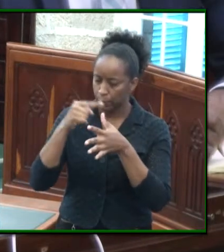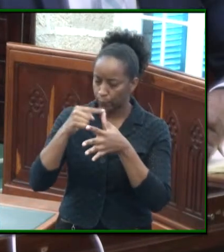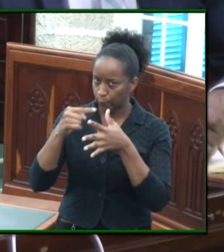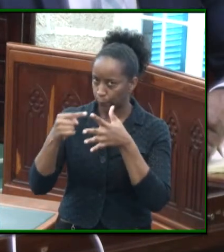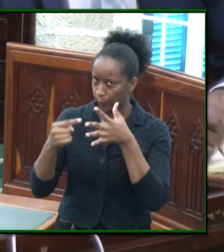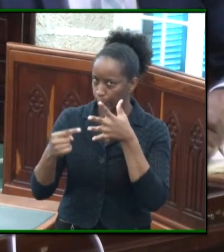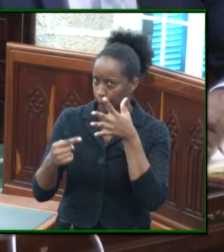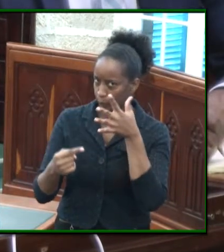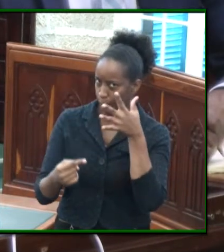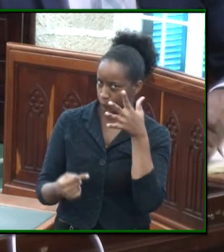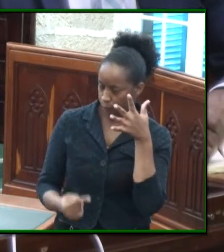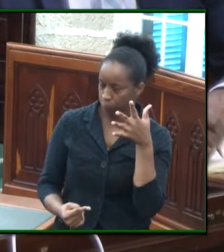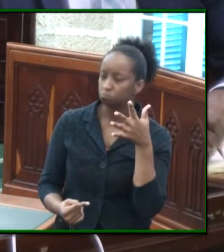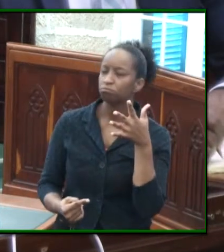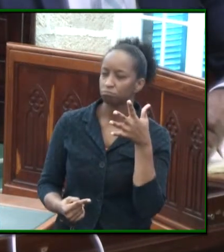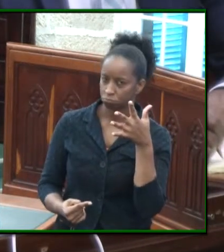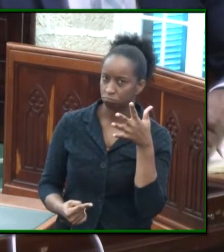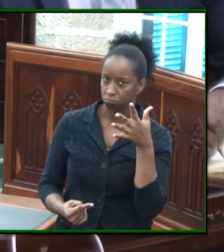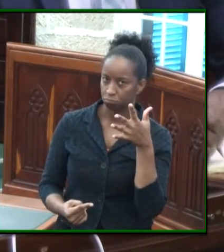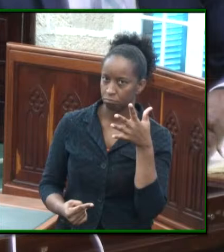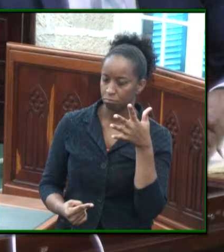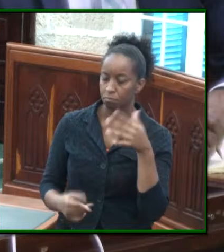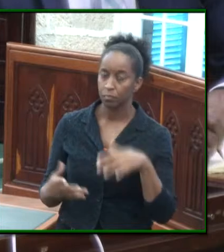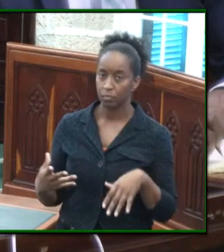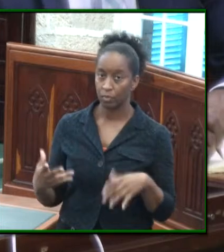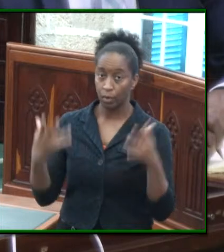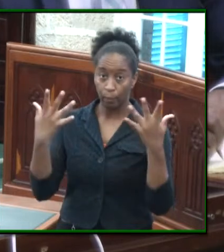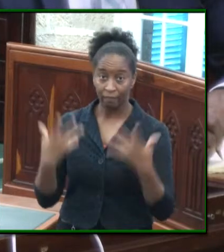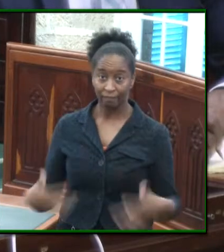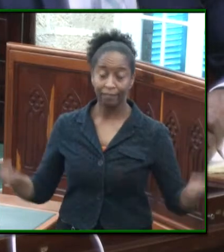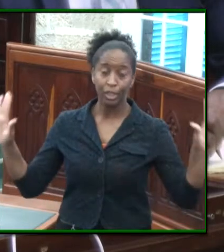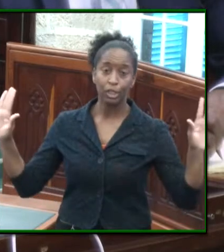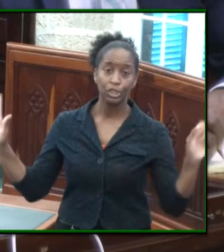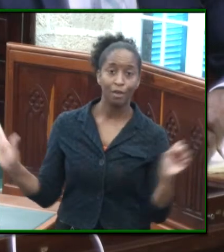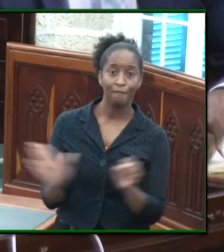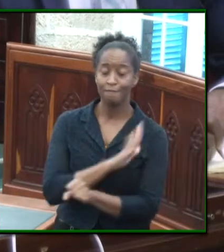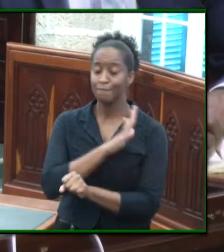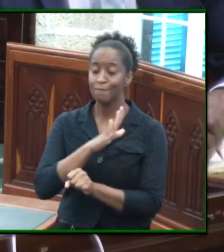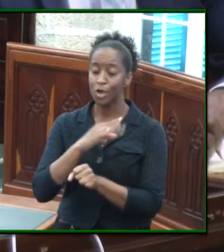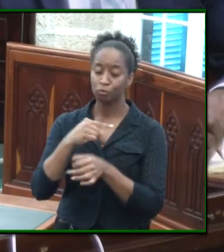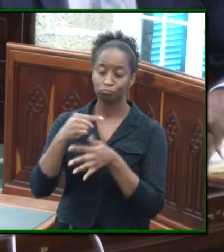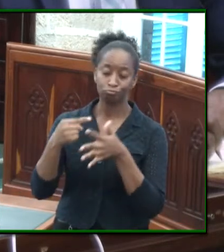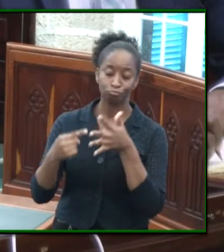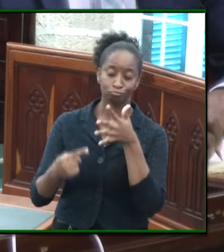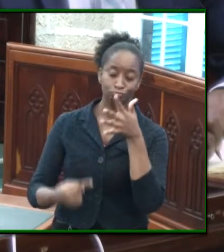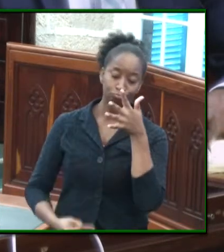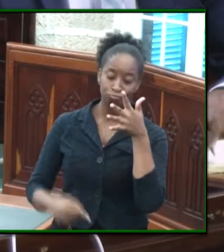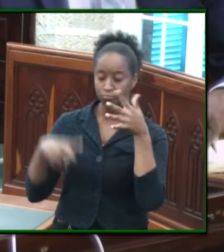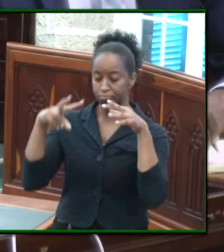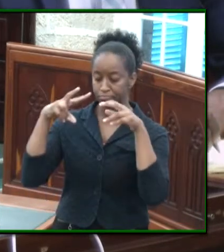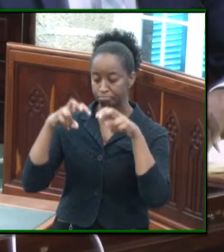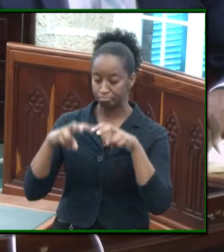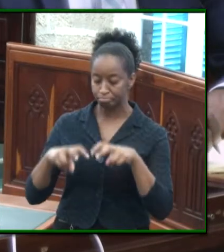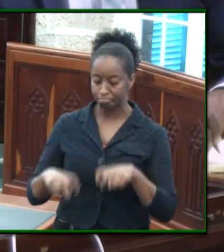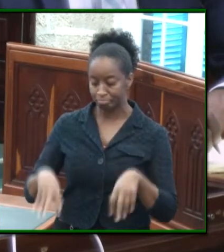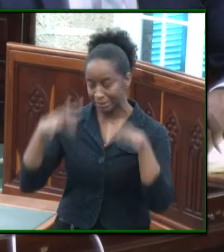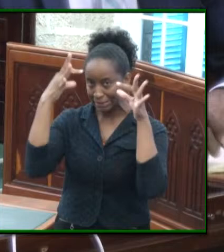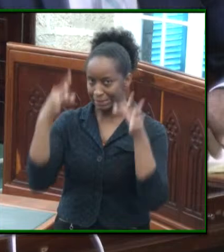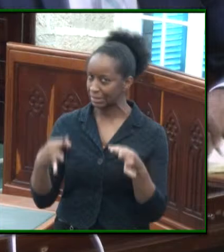consideration, but it is certainly on the table and the work has begun. As I said, I have a paper from the police on the subject,